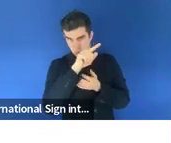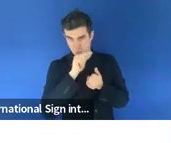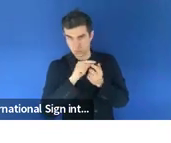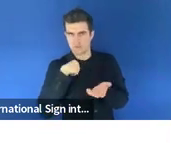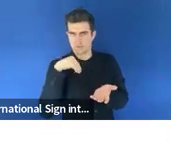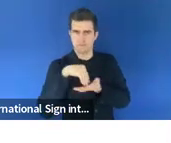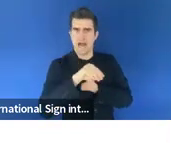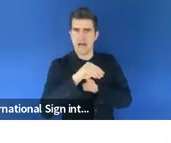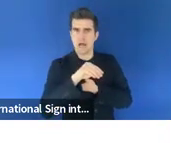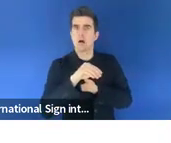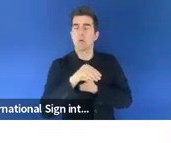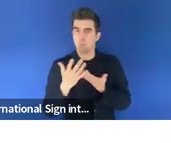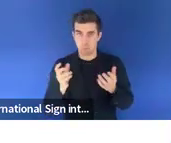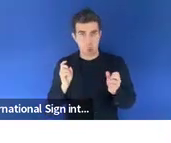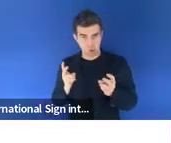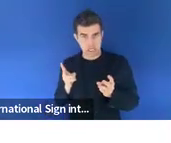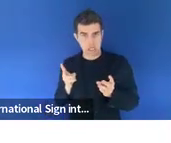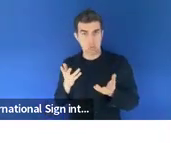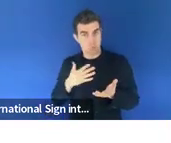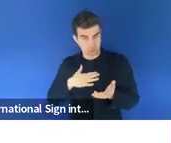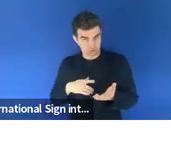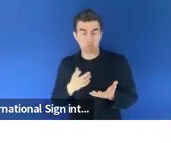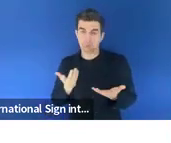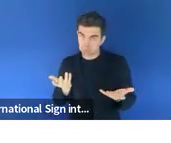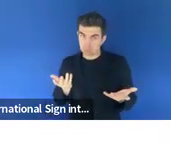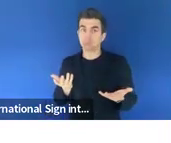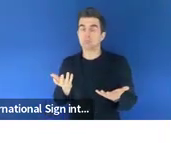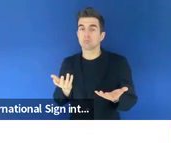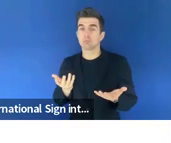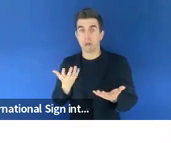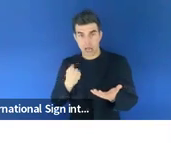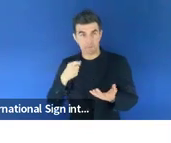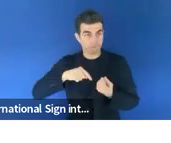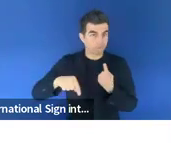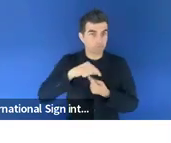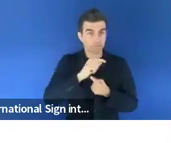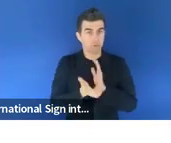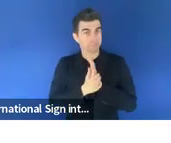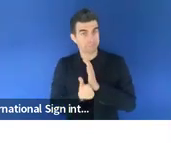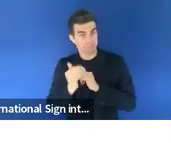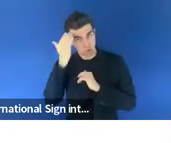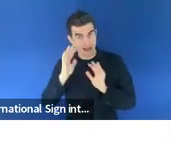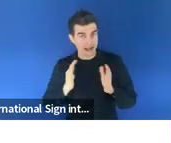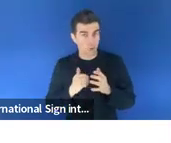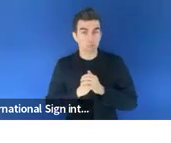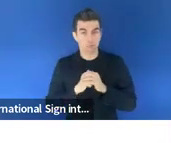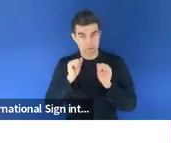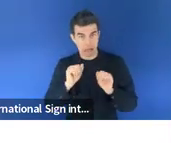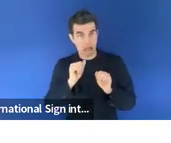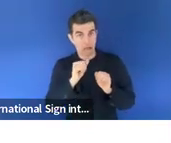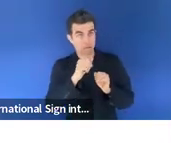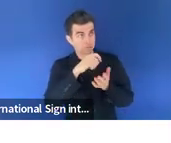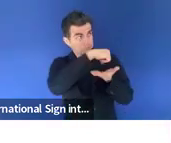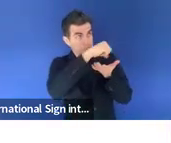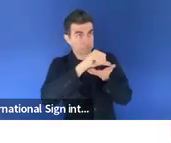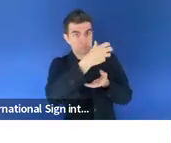Anthony, you know, we're not interested. I'm a motivational speaker. They'll say, Anthony, we're not interested in you speaking at our conference,